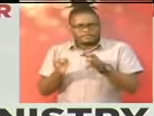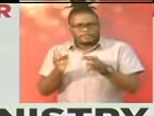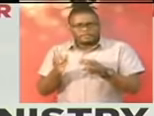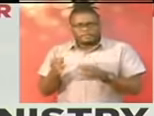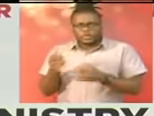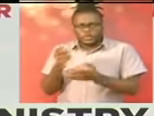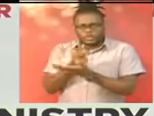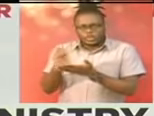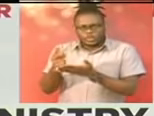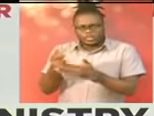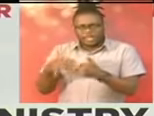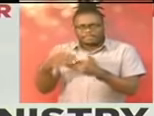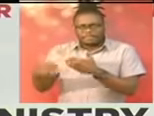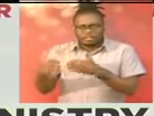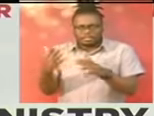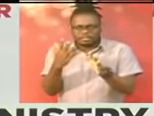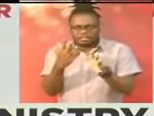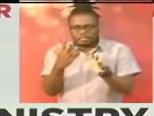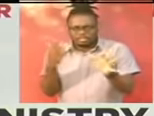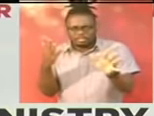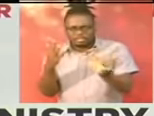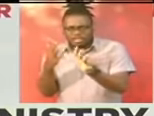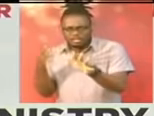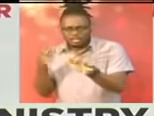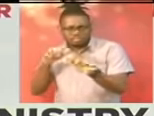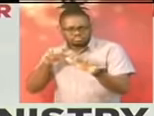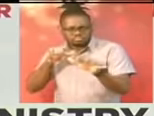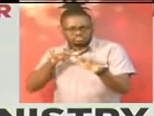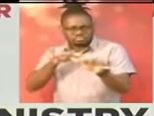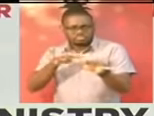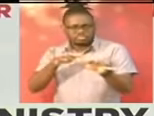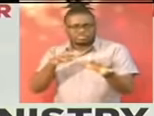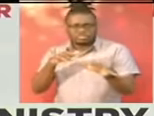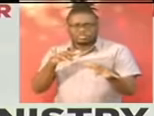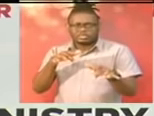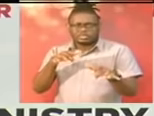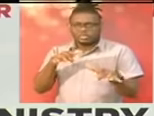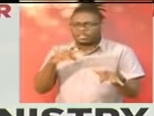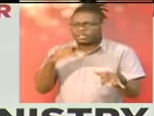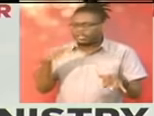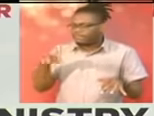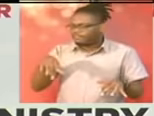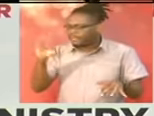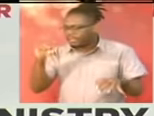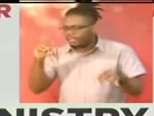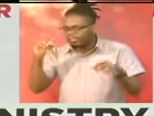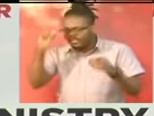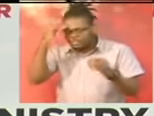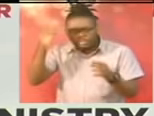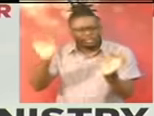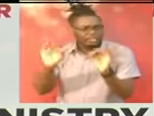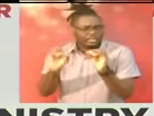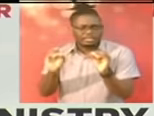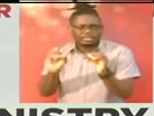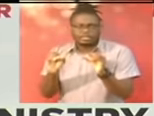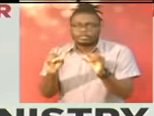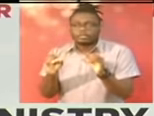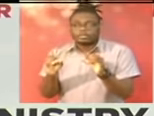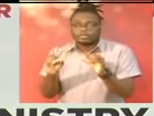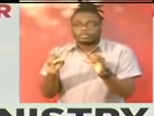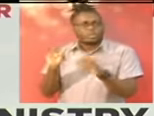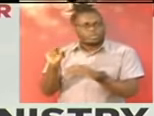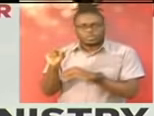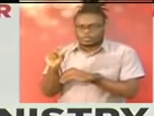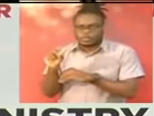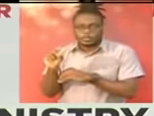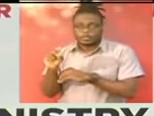that particular event, and actually did not see one. And the possibility is that because it was in limited numbers